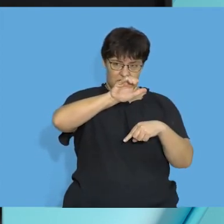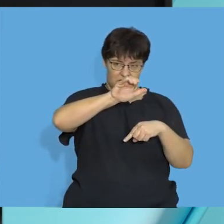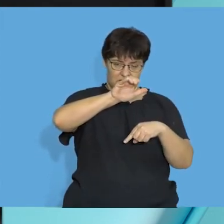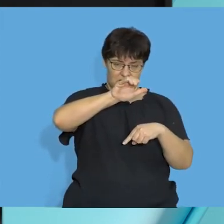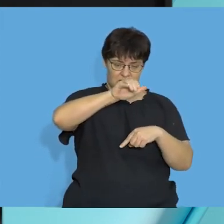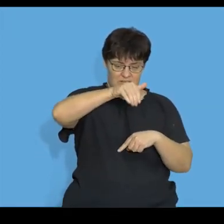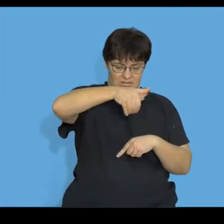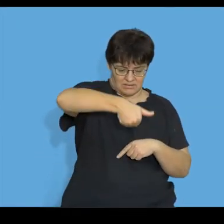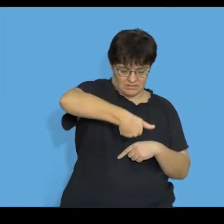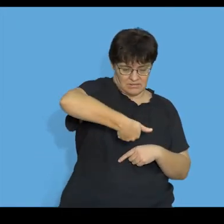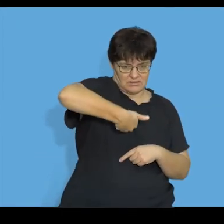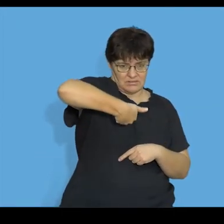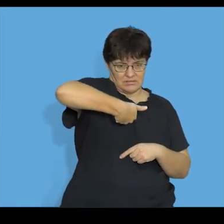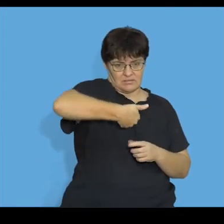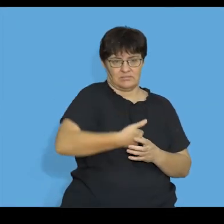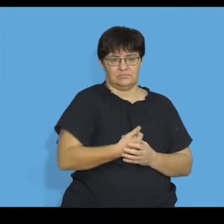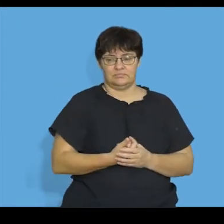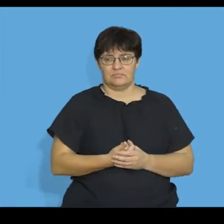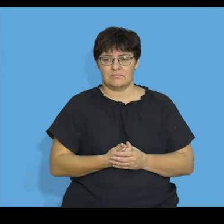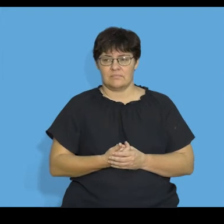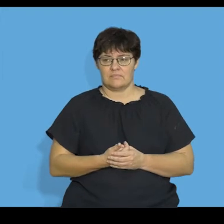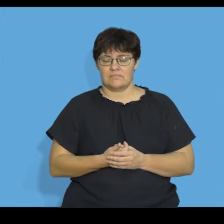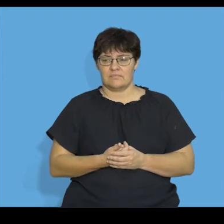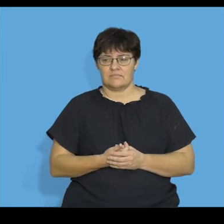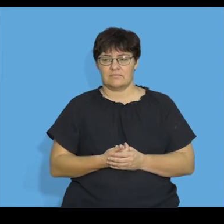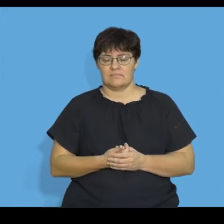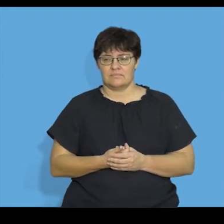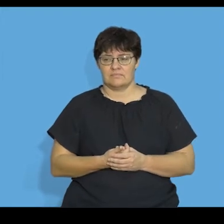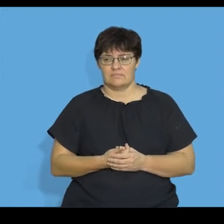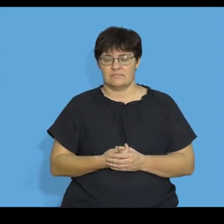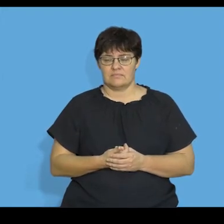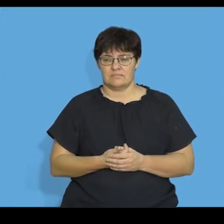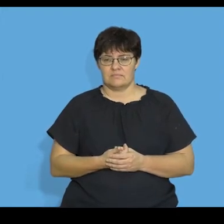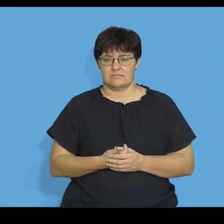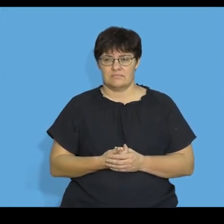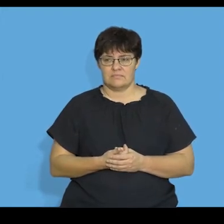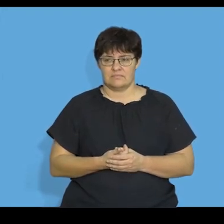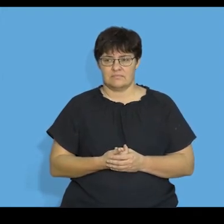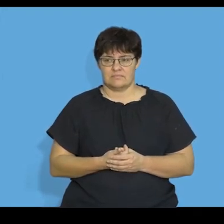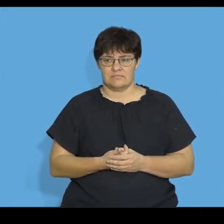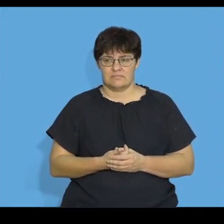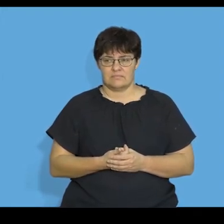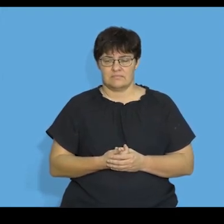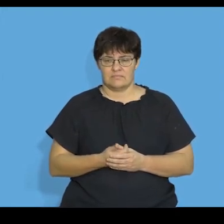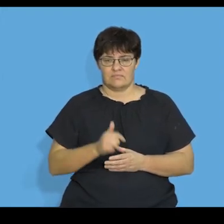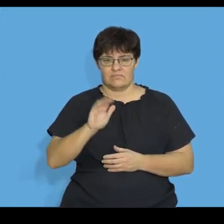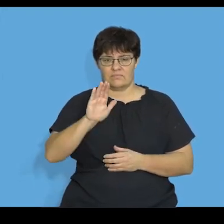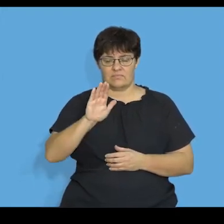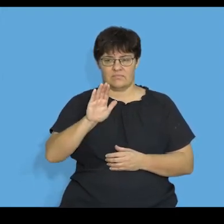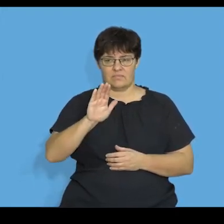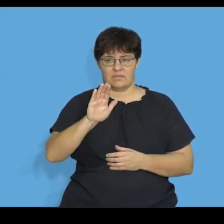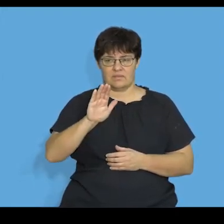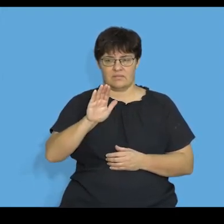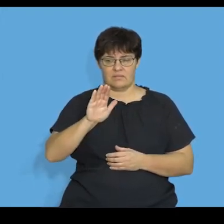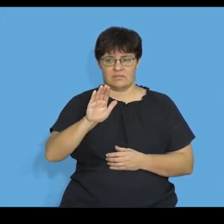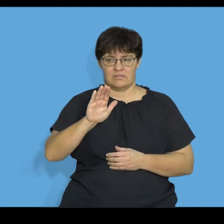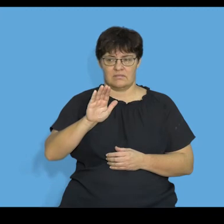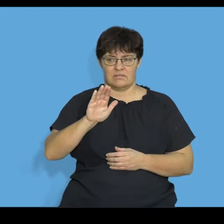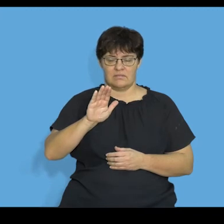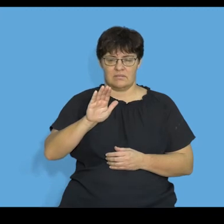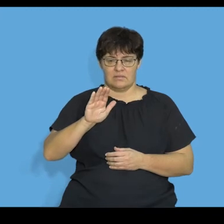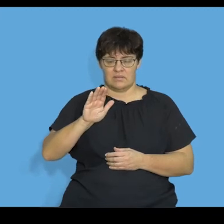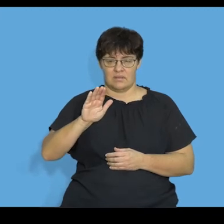side. Current is coming out of this side. Current is coming out of this side. And it's going in